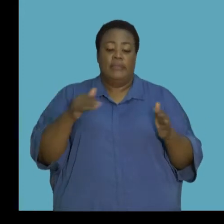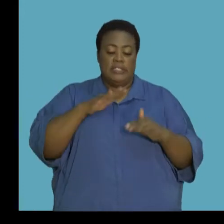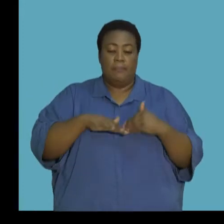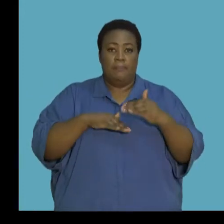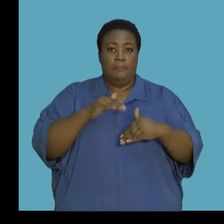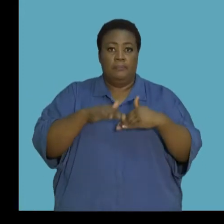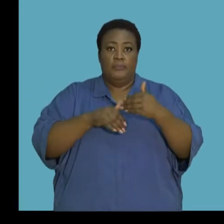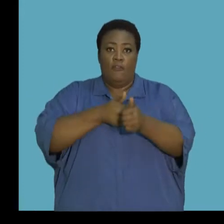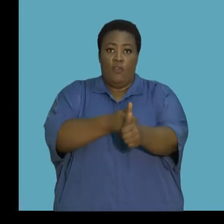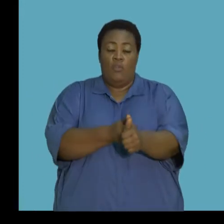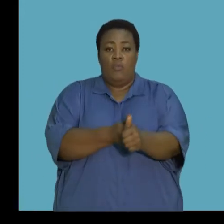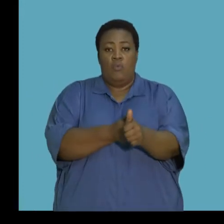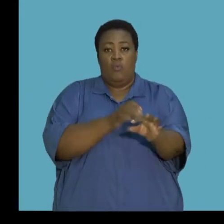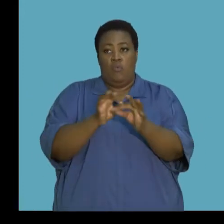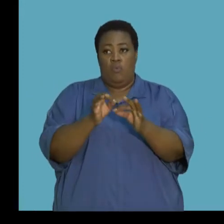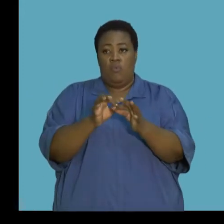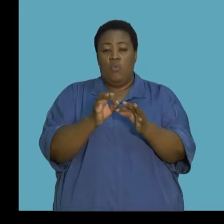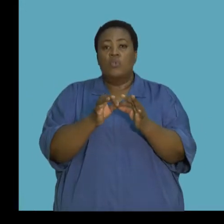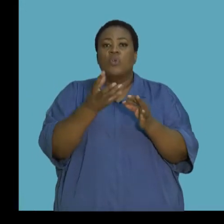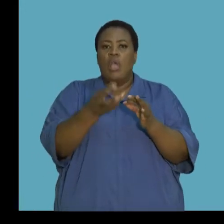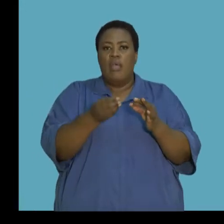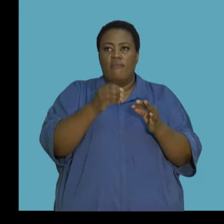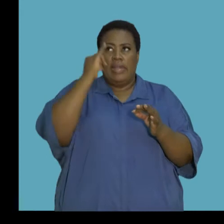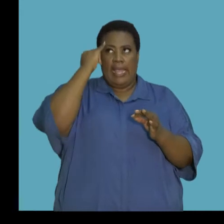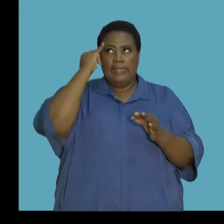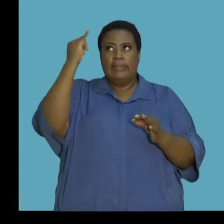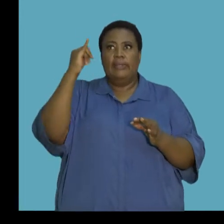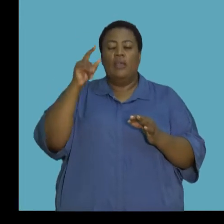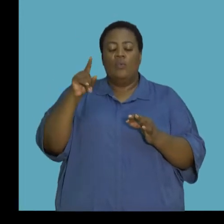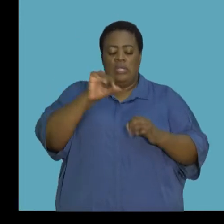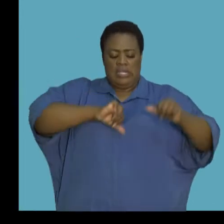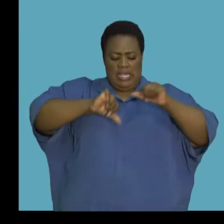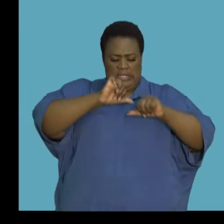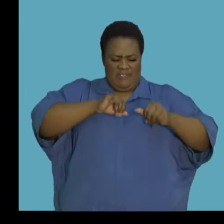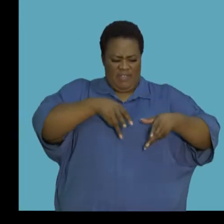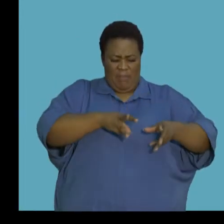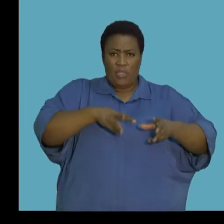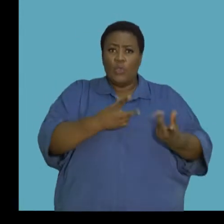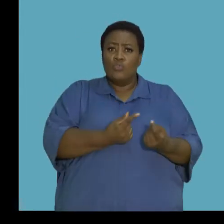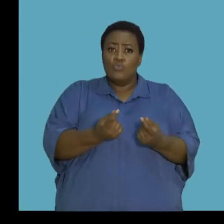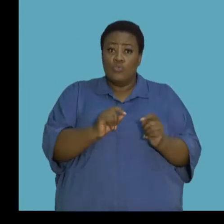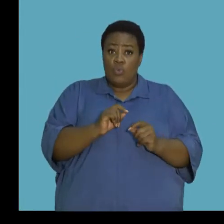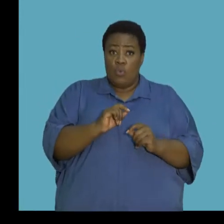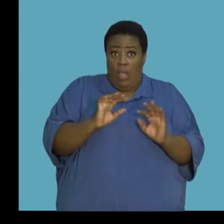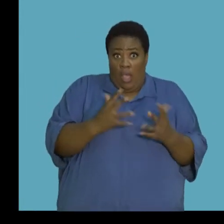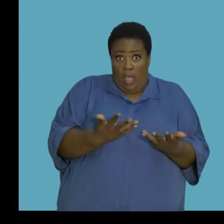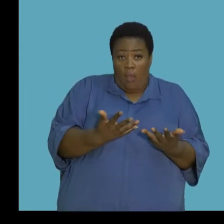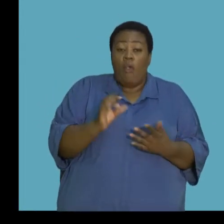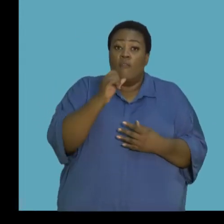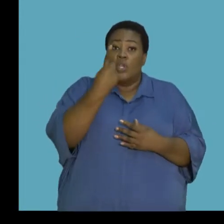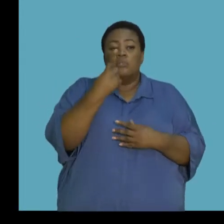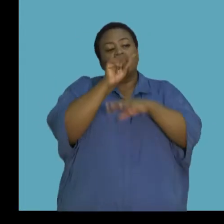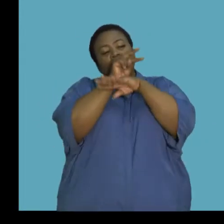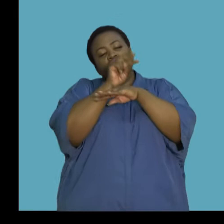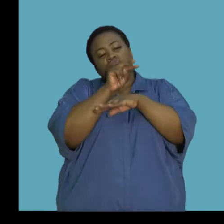steps into kind of consideration, we would have some idea as to how we would set up a scientific method. So the first is you've got